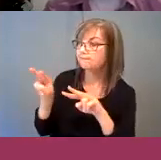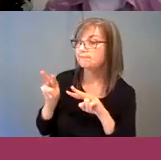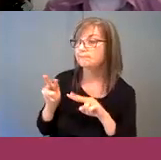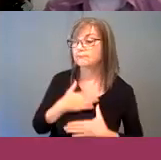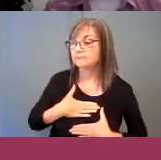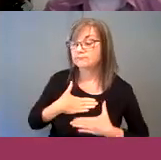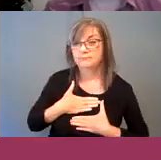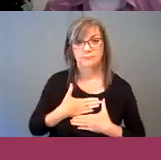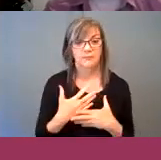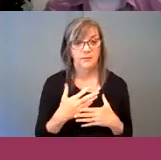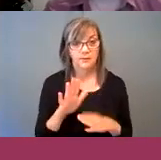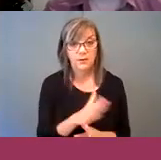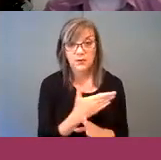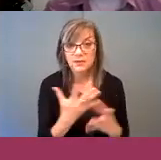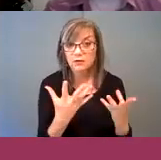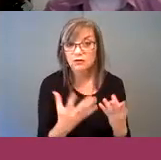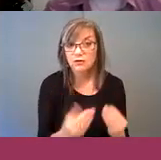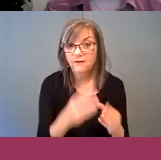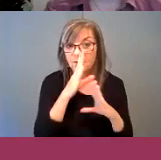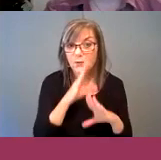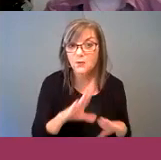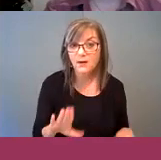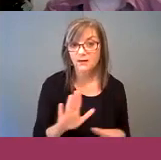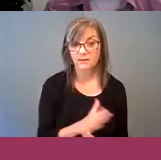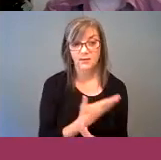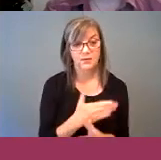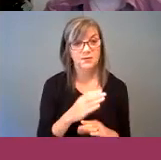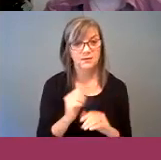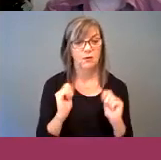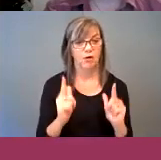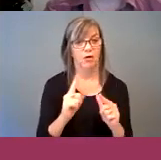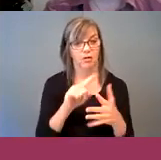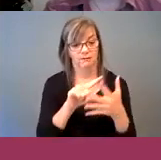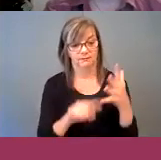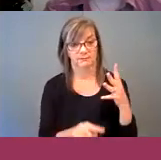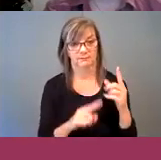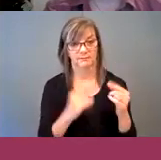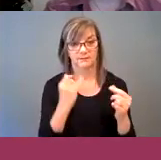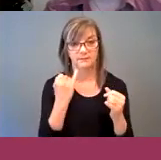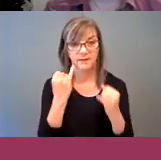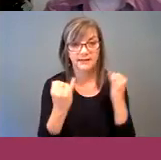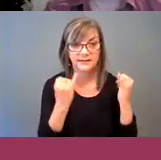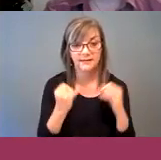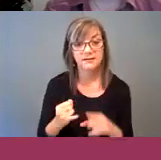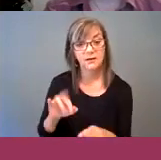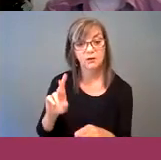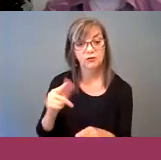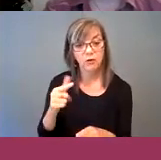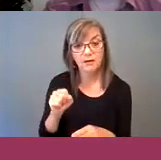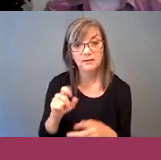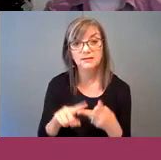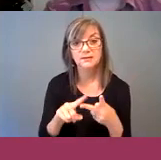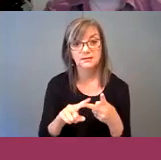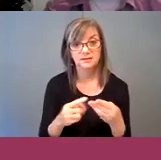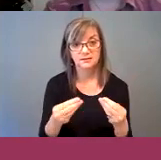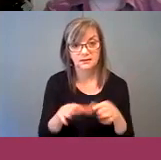Thank you for contributing to these different components. rugs, tapestries, choices of seating, right?